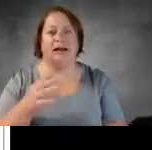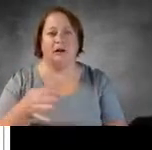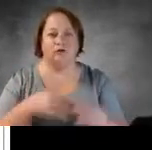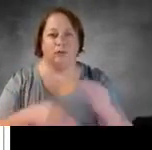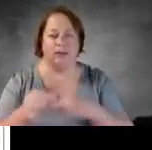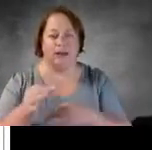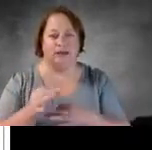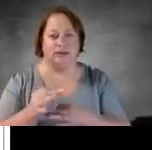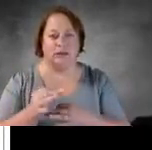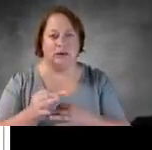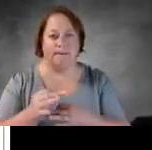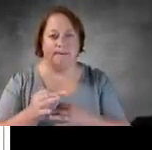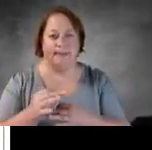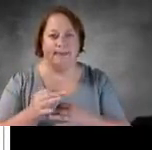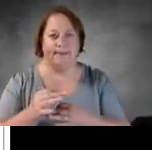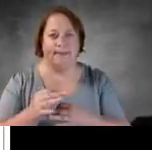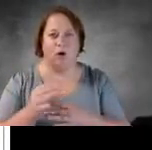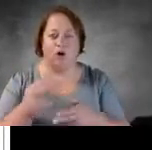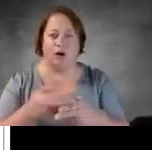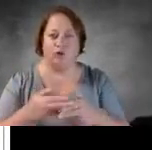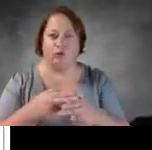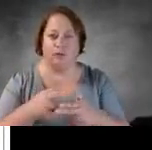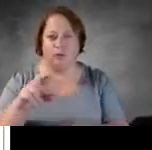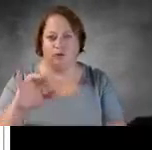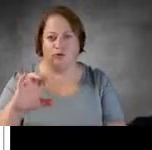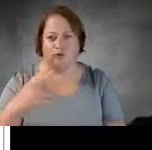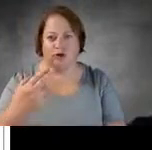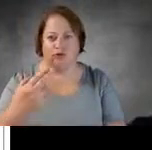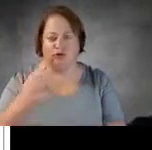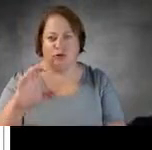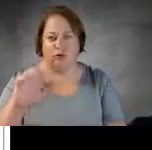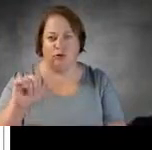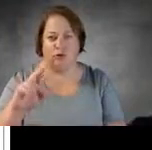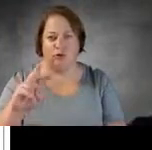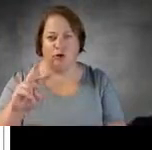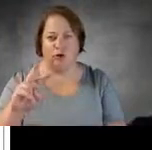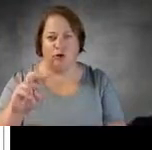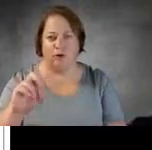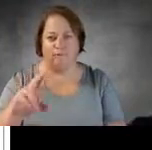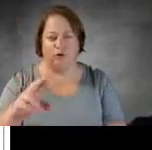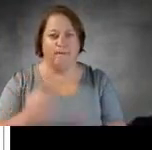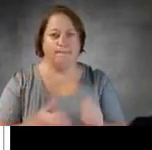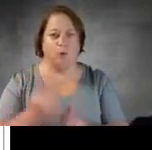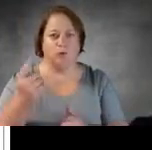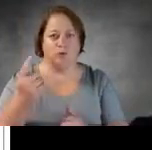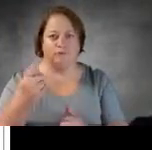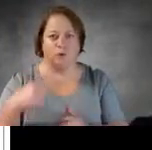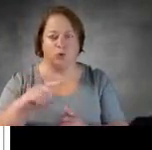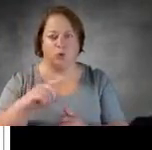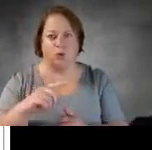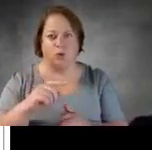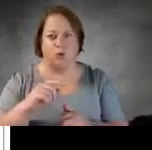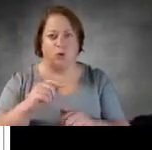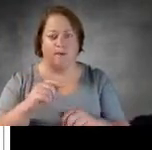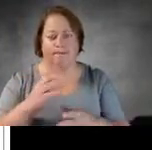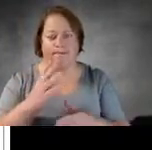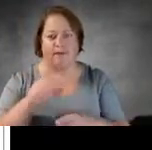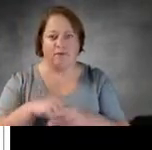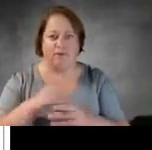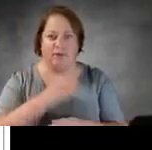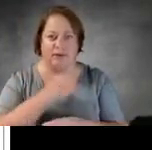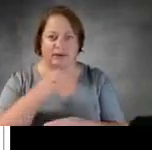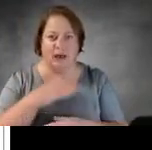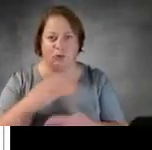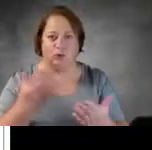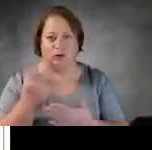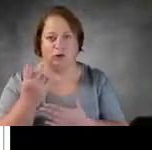replacing our interim Rich Carver, who was last, who most of you were, who were a part of the governing council, was here